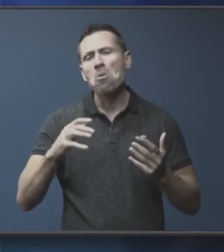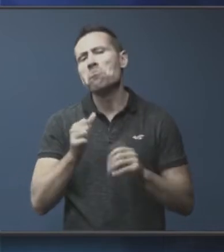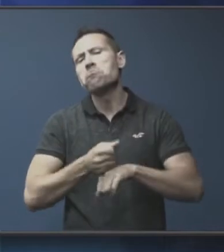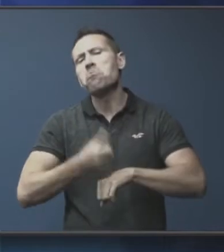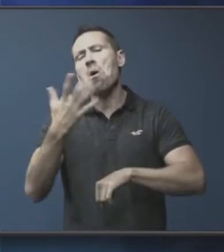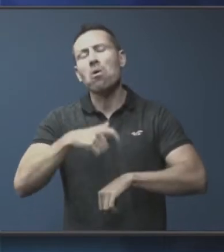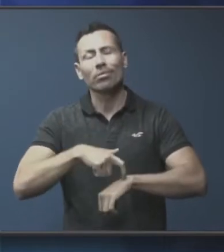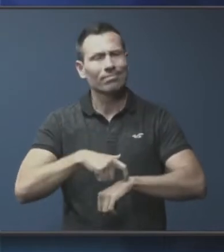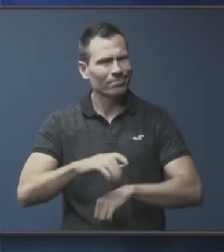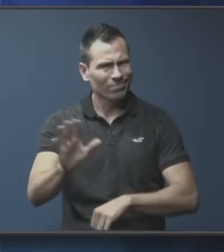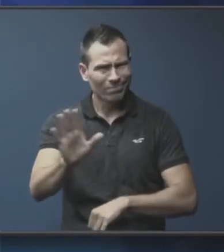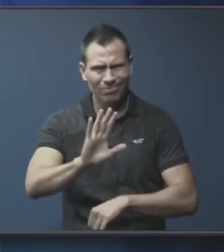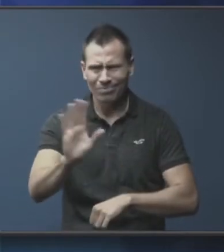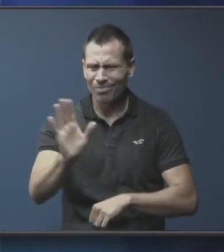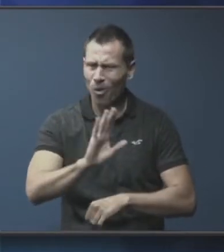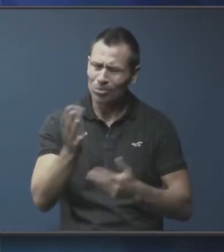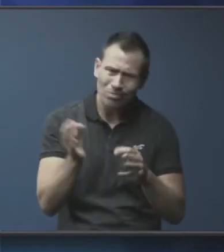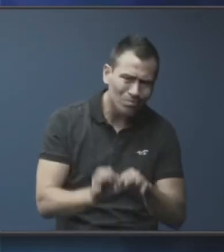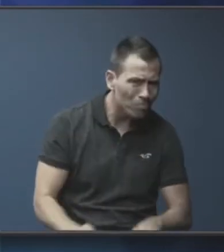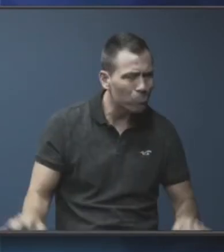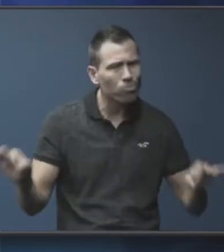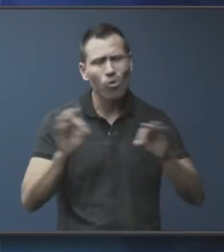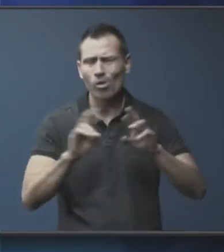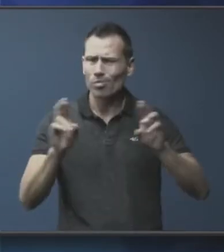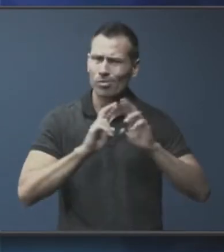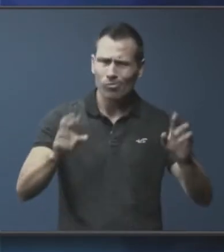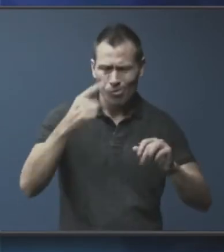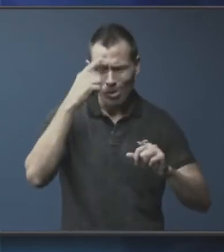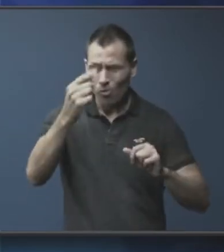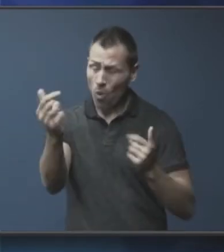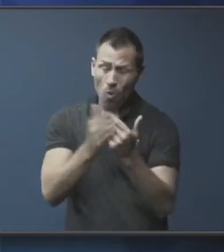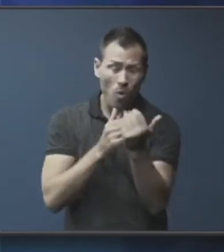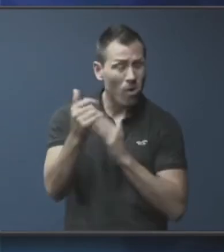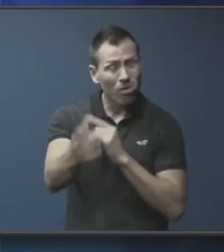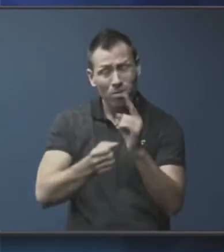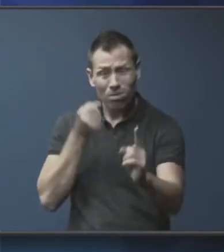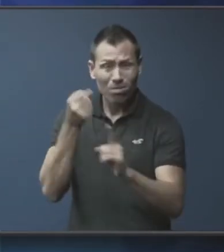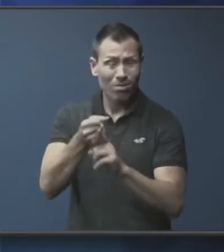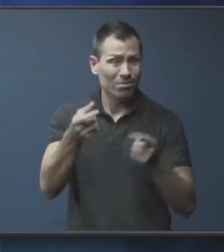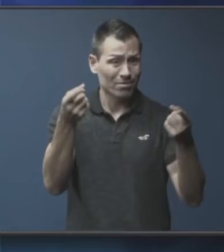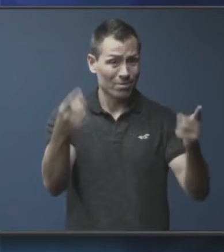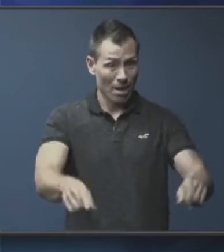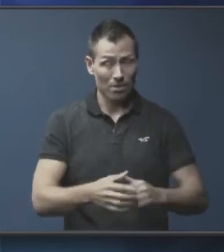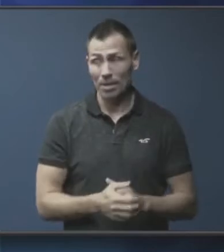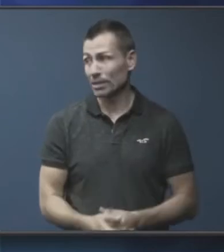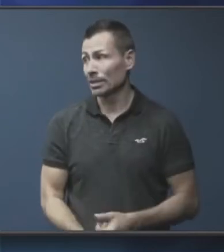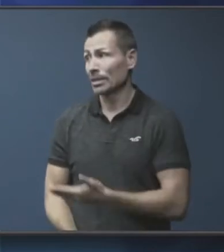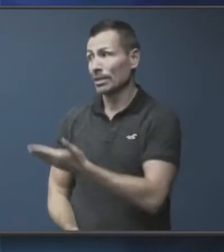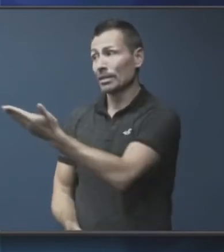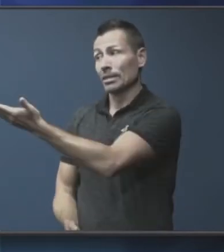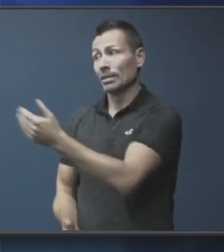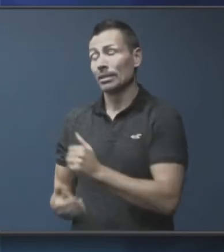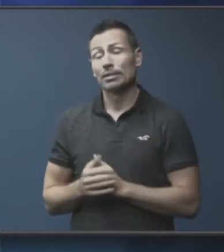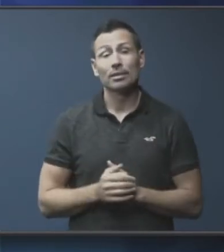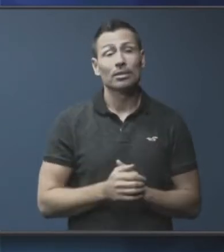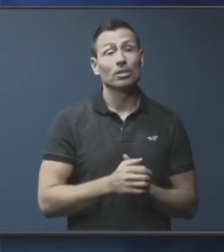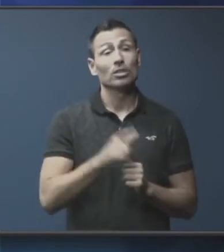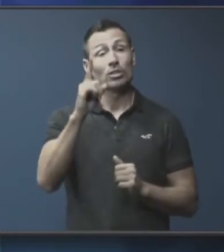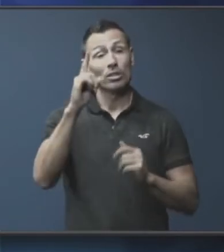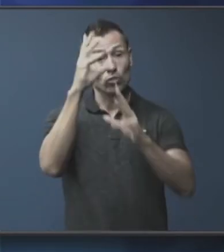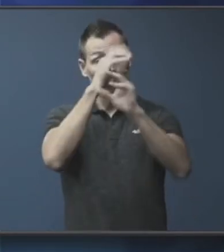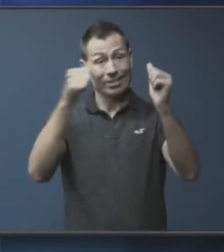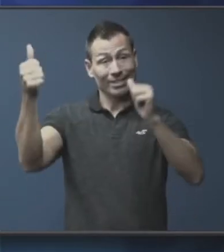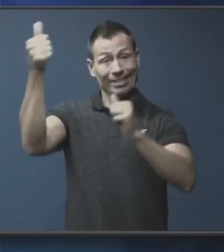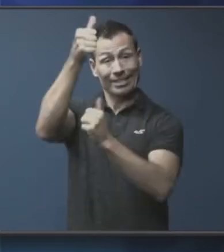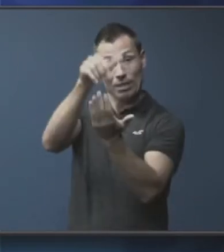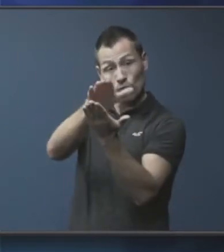to ask Superintendent Robert Runcie to make a statement. Thank you, Mayor Bogan. This morning I declared an official